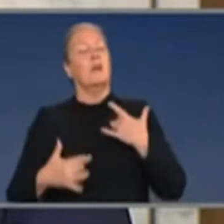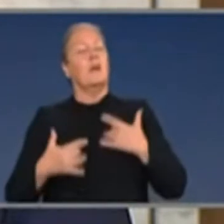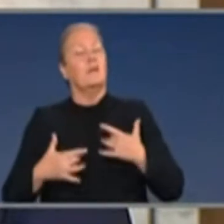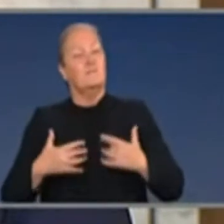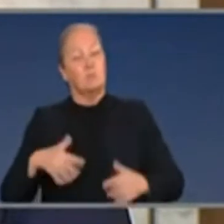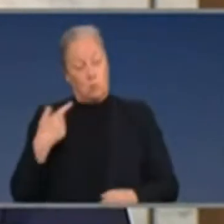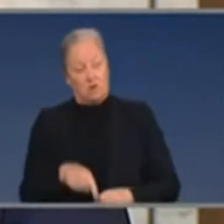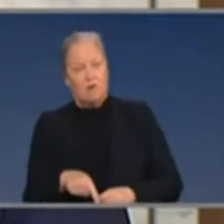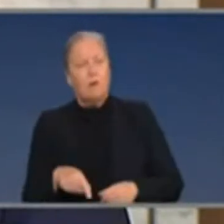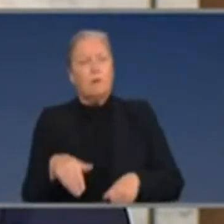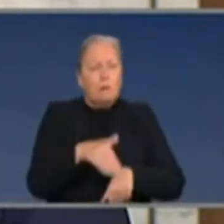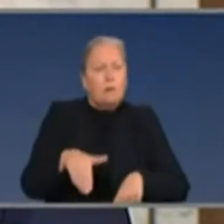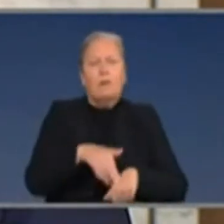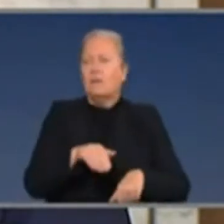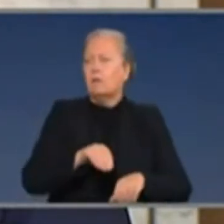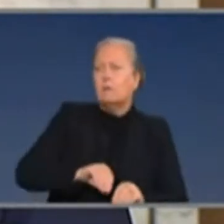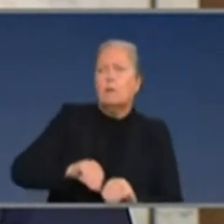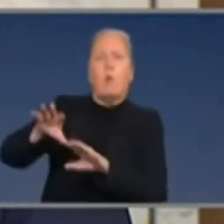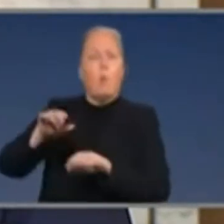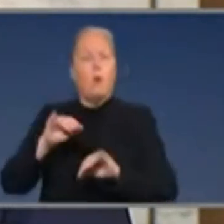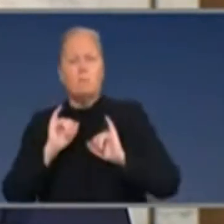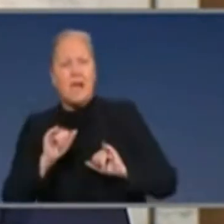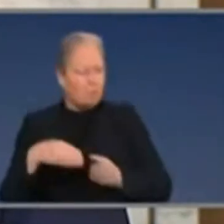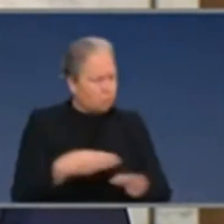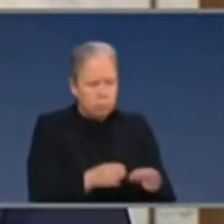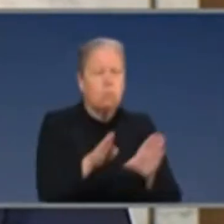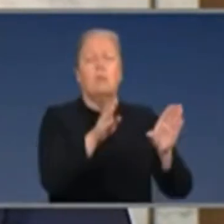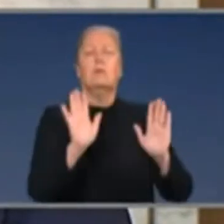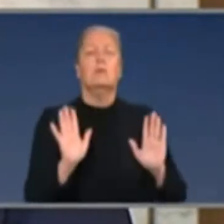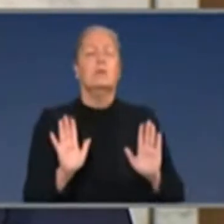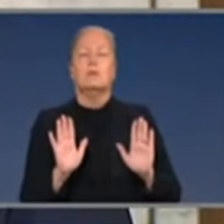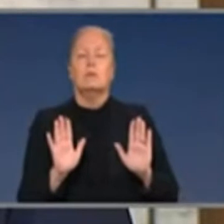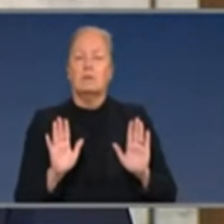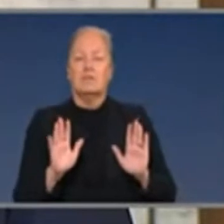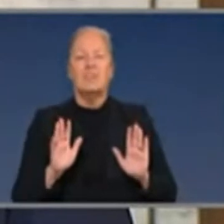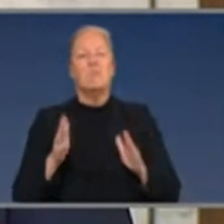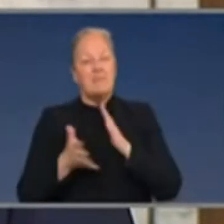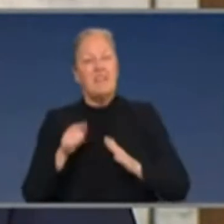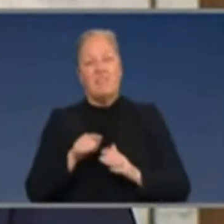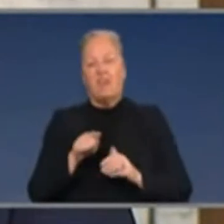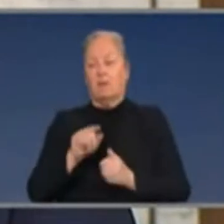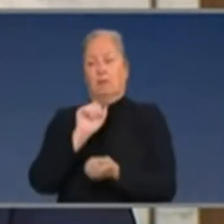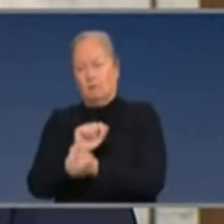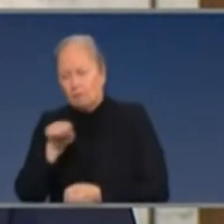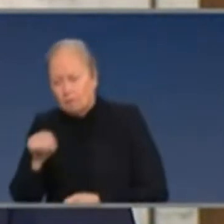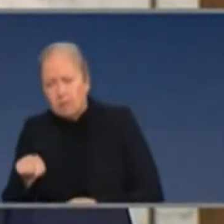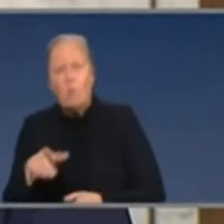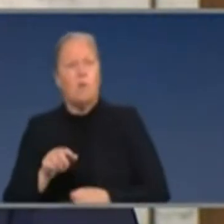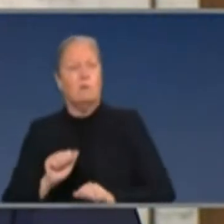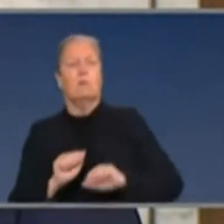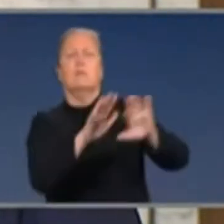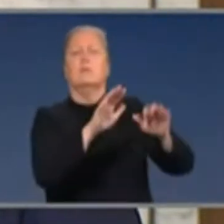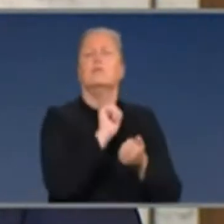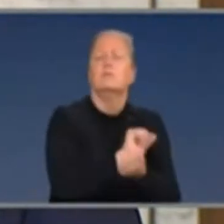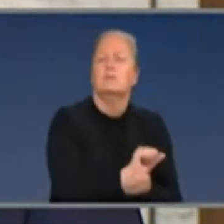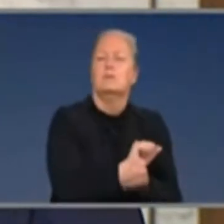end up in the pathways that take them into conflict with systems that see them incarcerated.